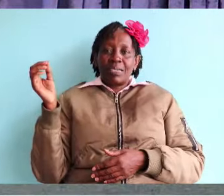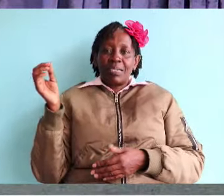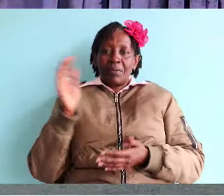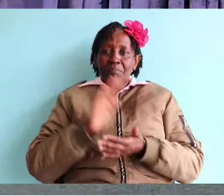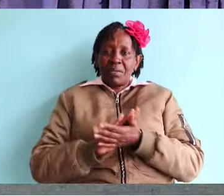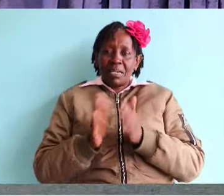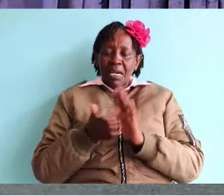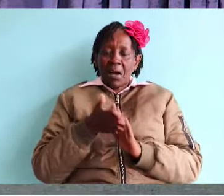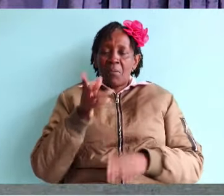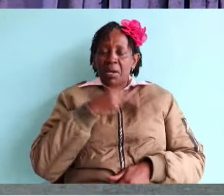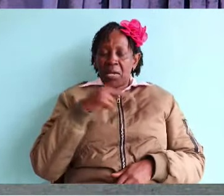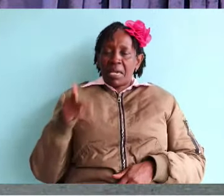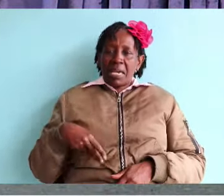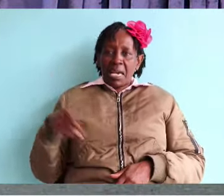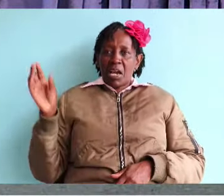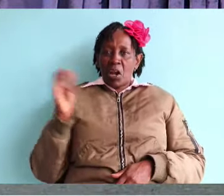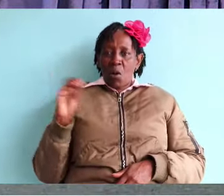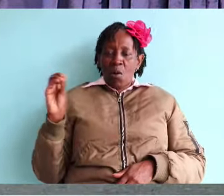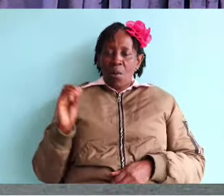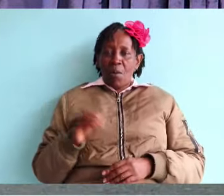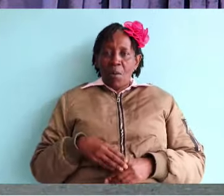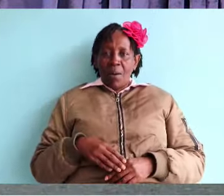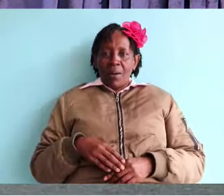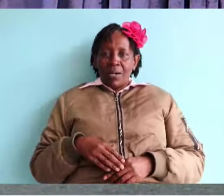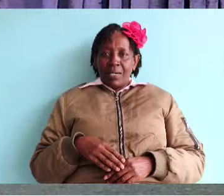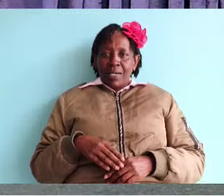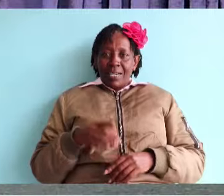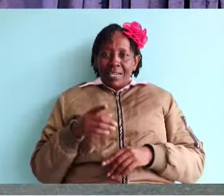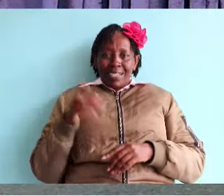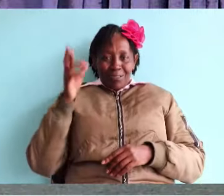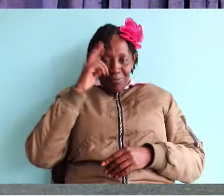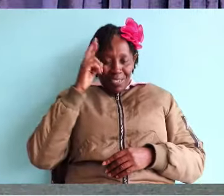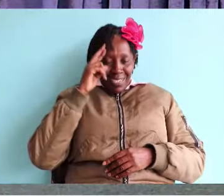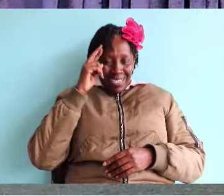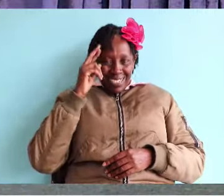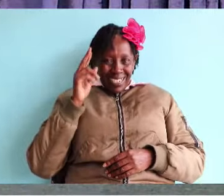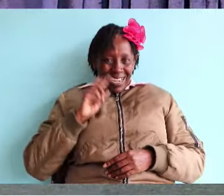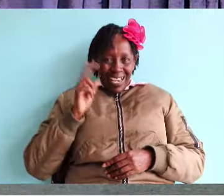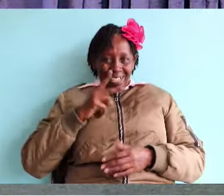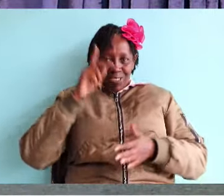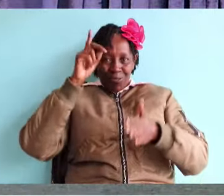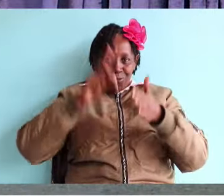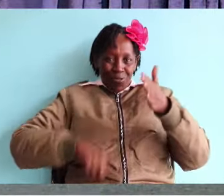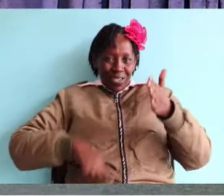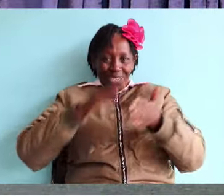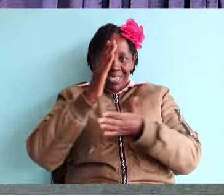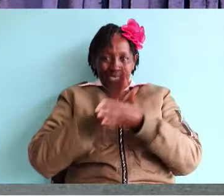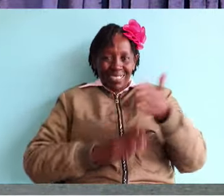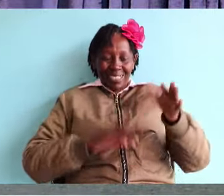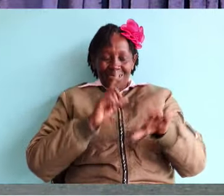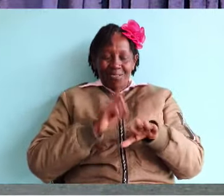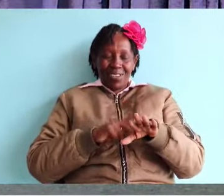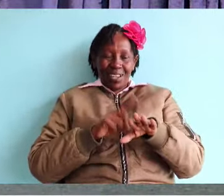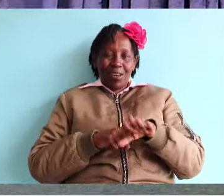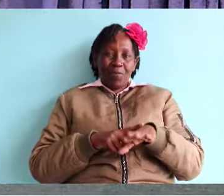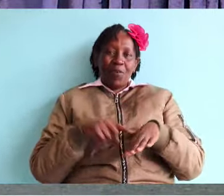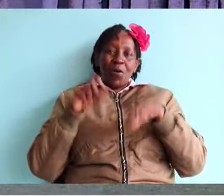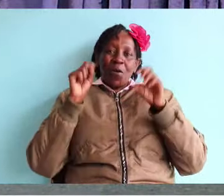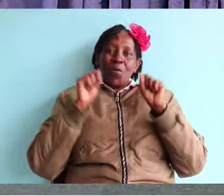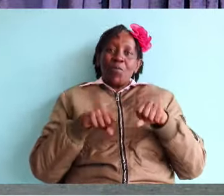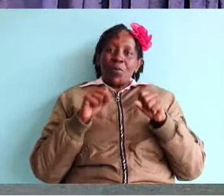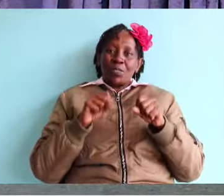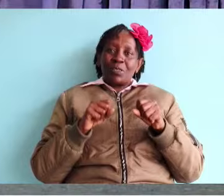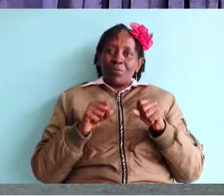again, this is reminding us that sometimes We could be not